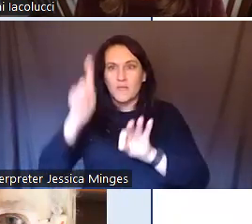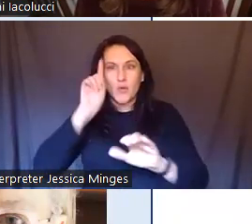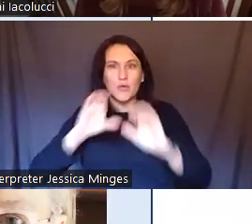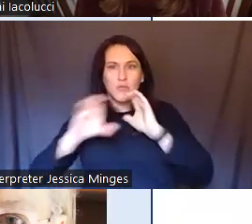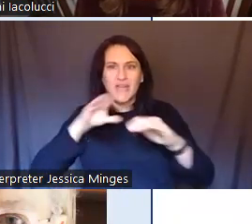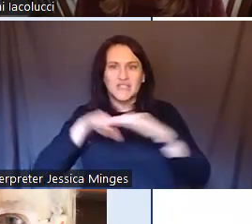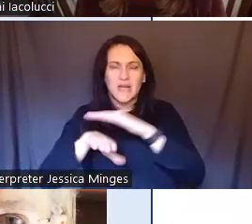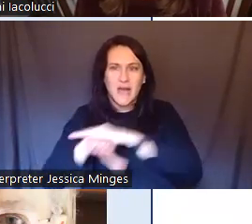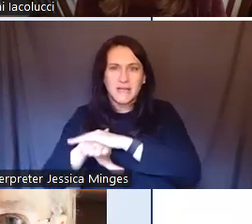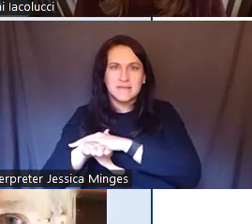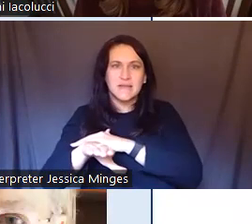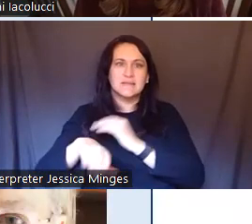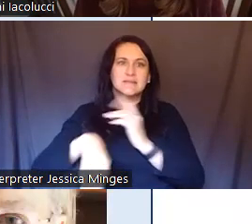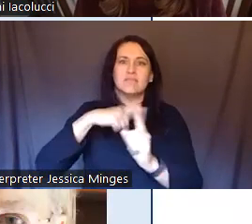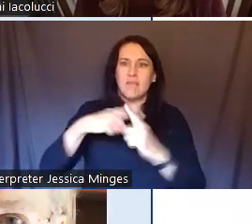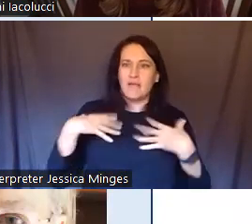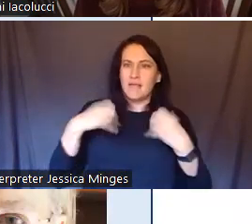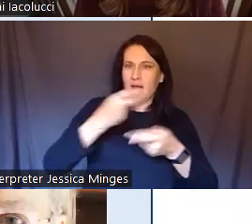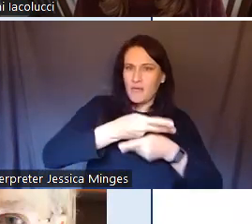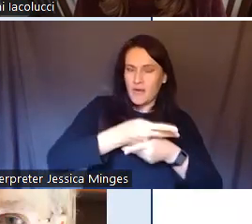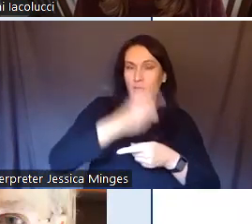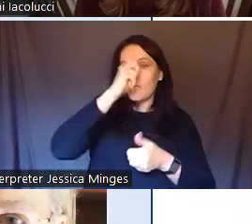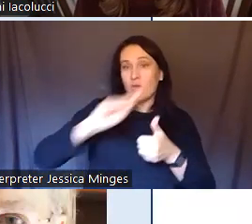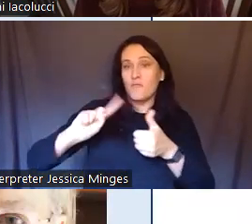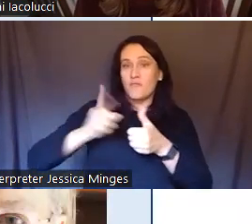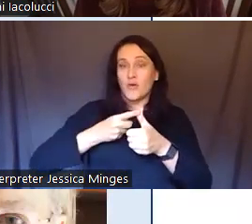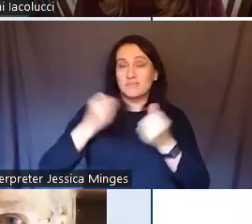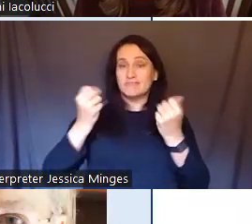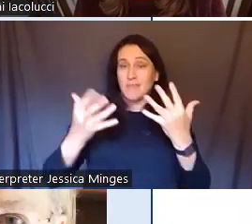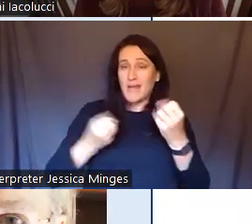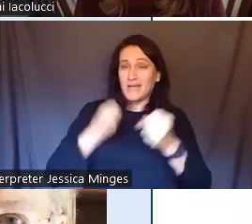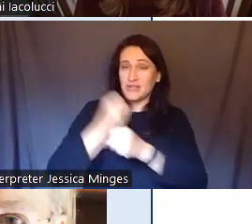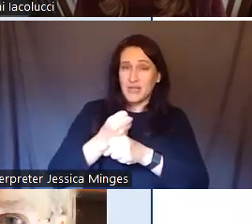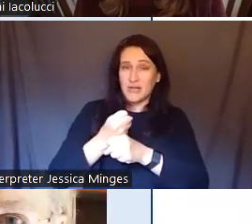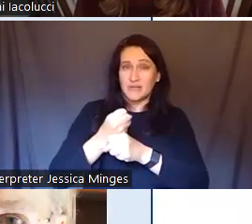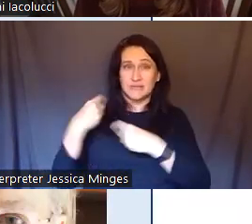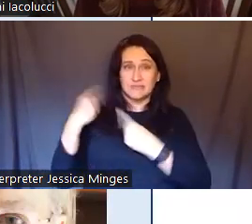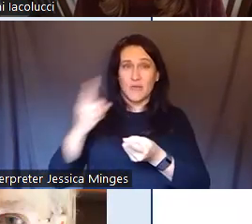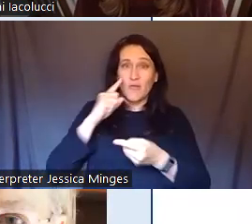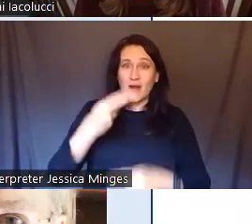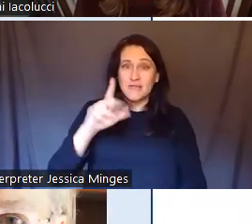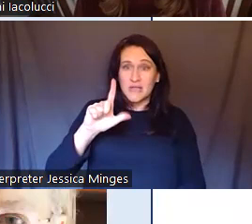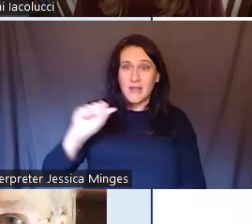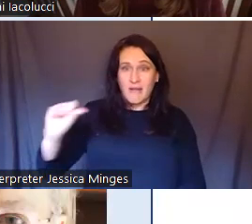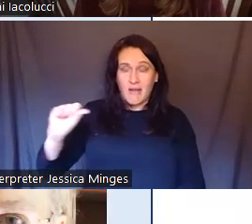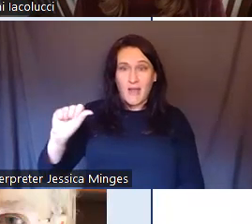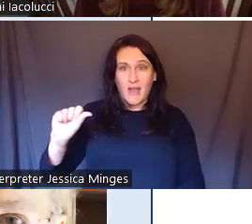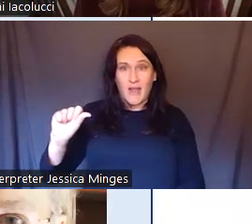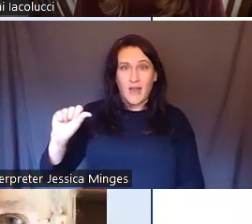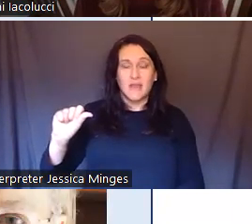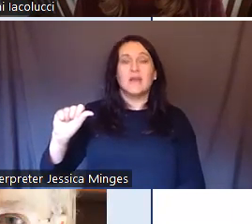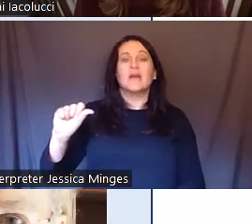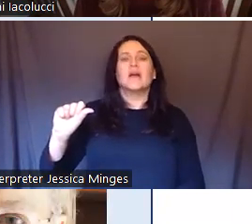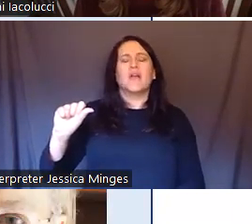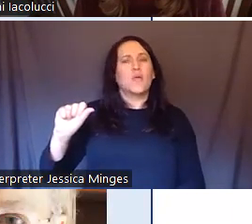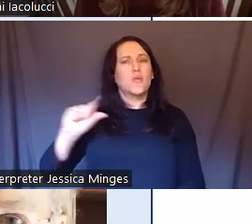in healthcare. And for the first many years of HLAA's existence, the focus was